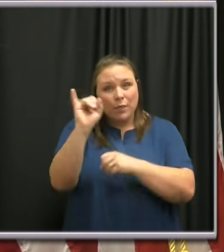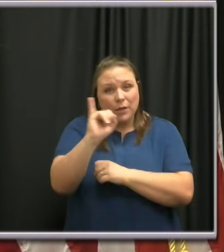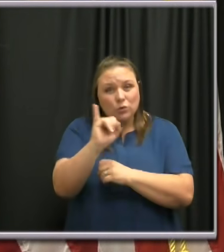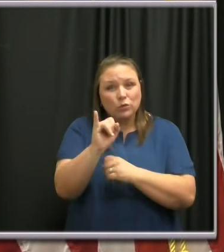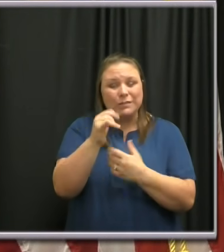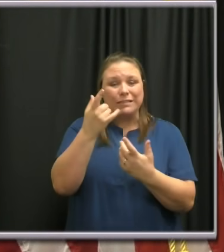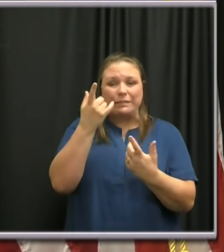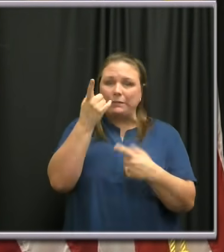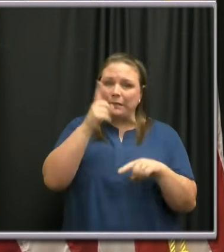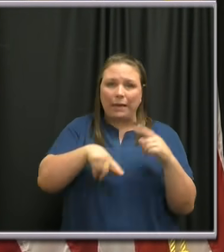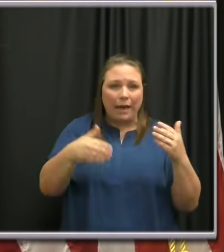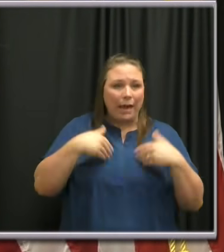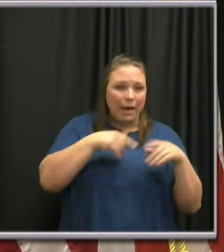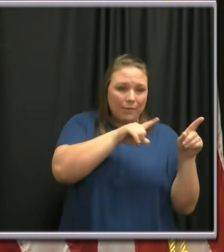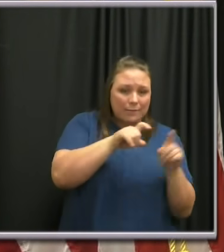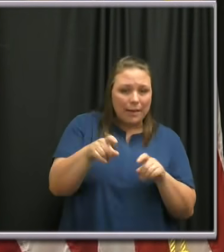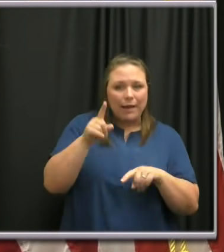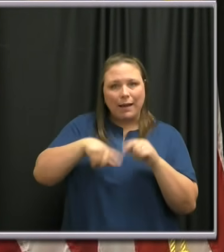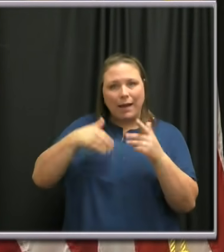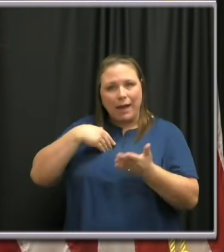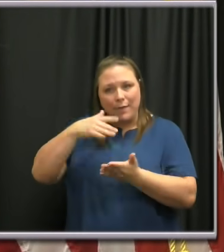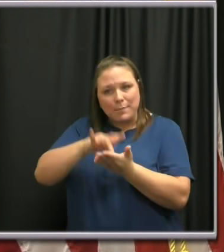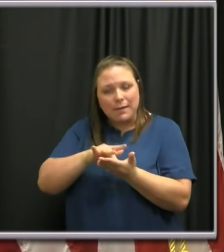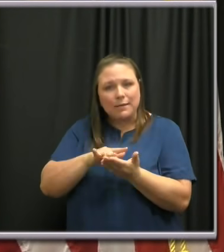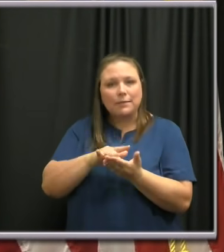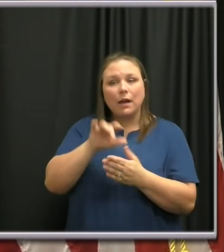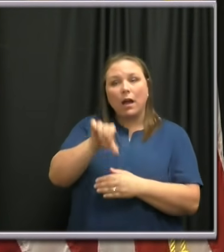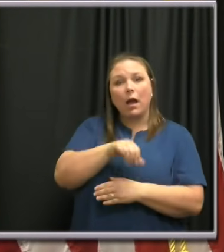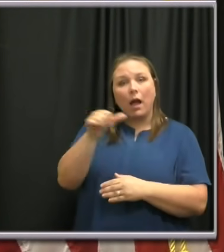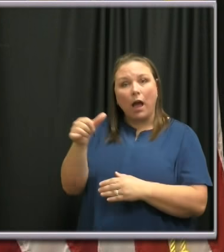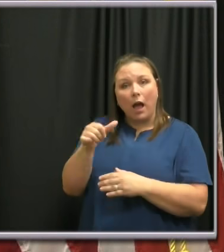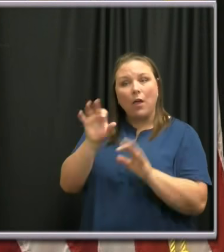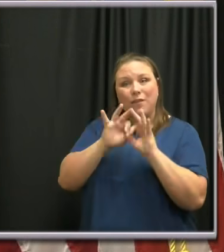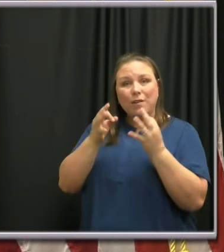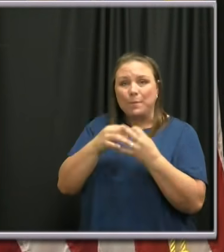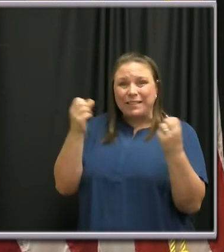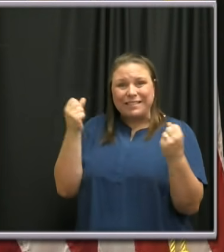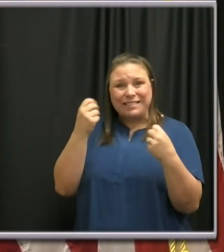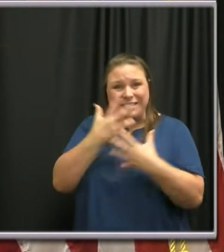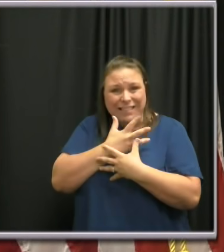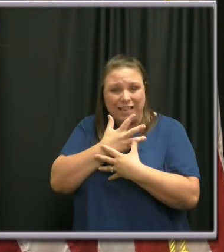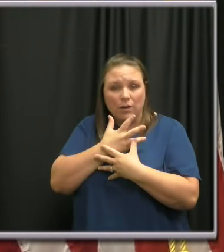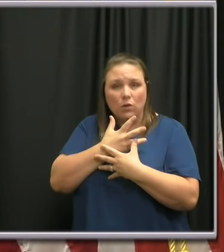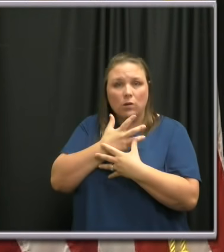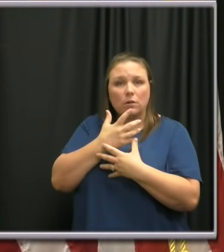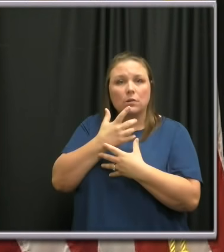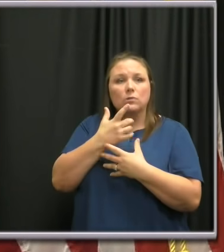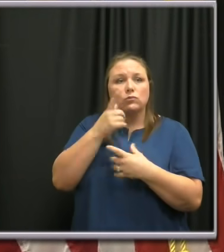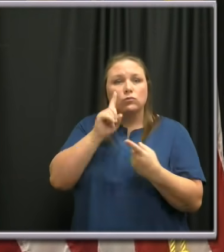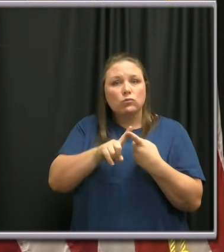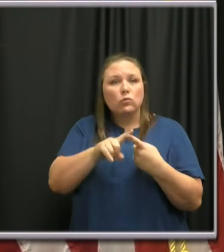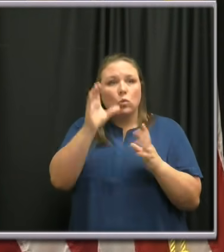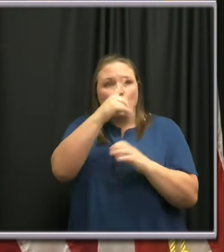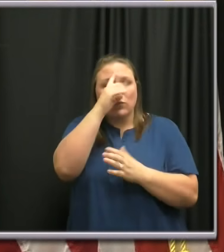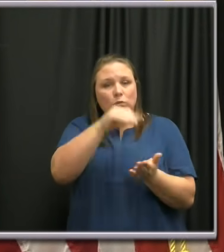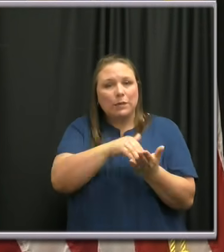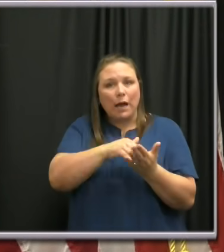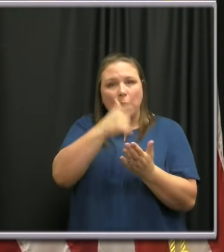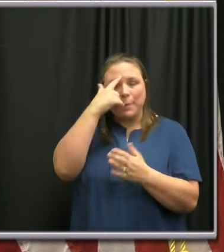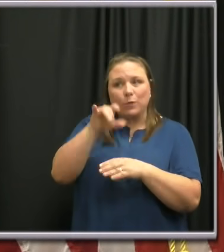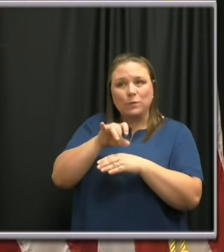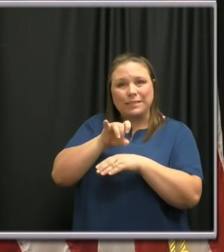accessing testing or treatment. Other families may be too scared to seek care for fear of immigration enforcement.